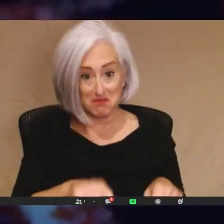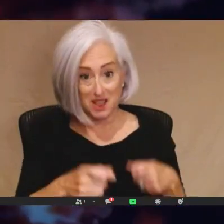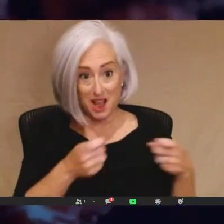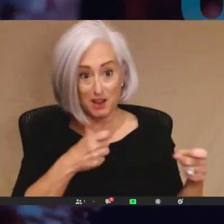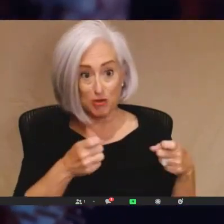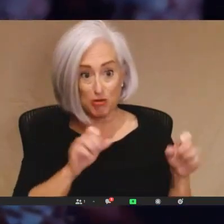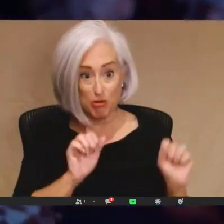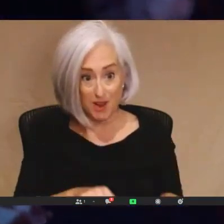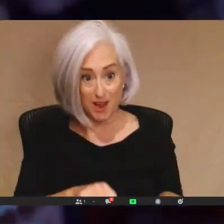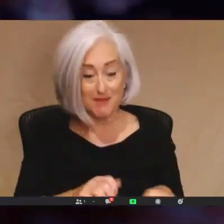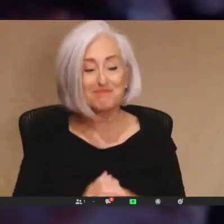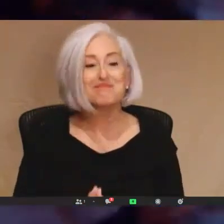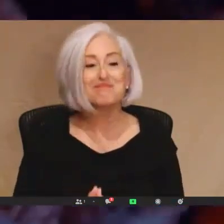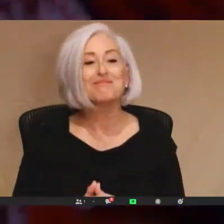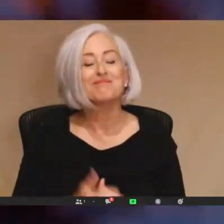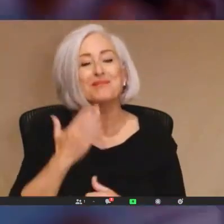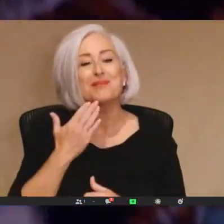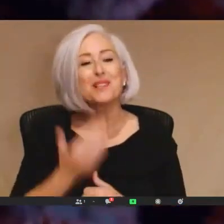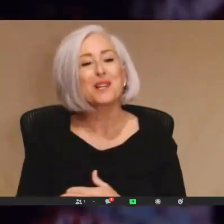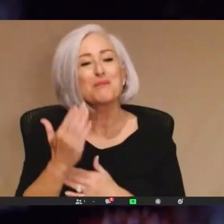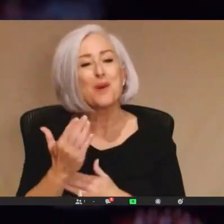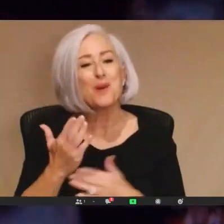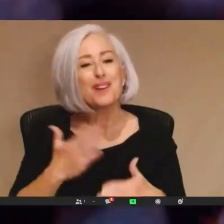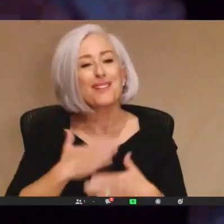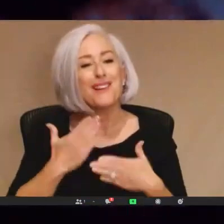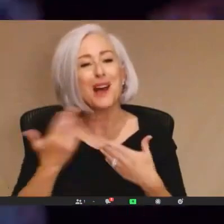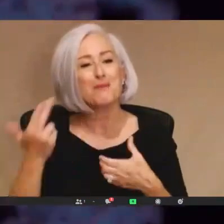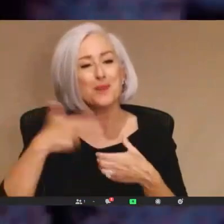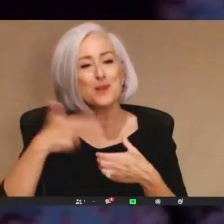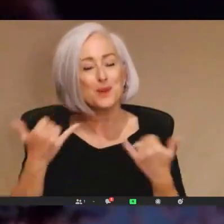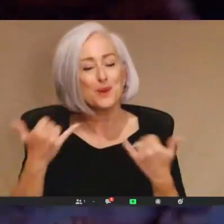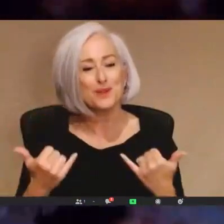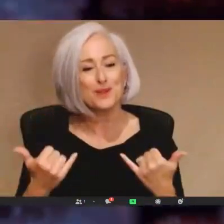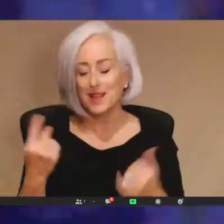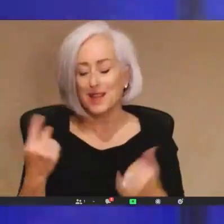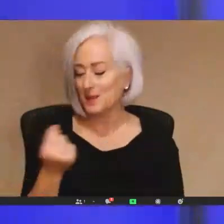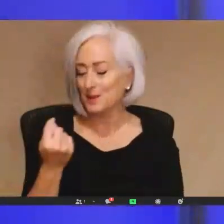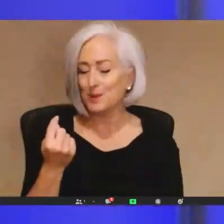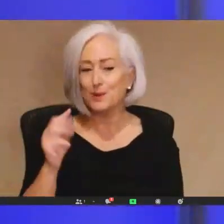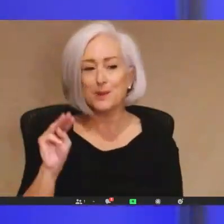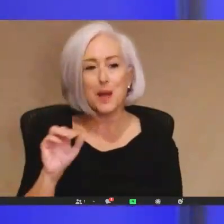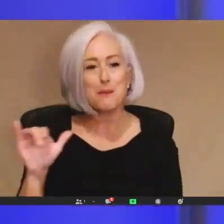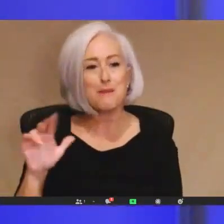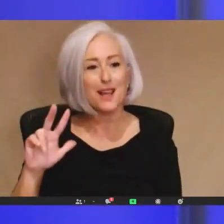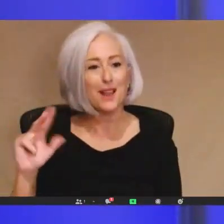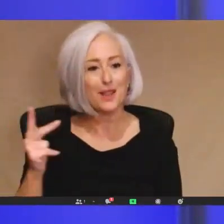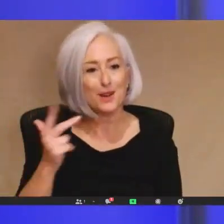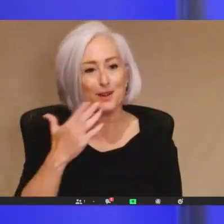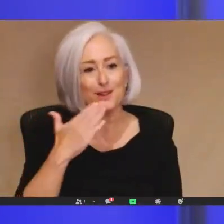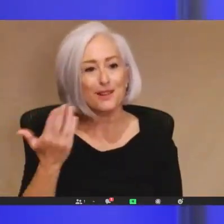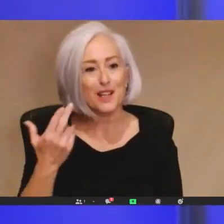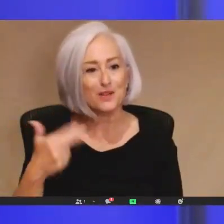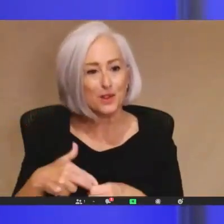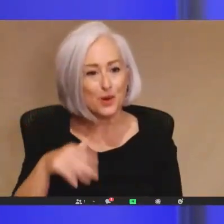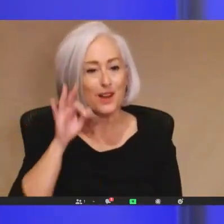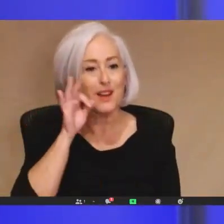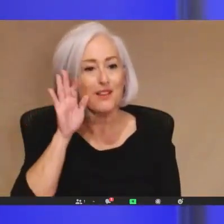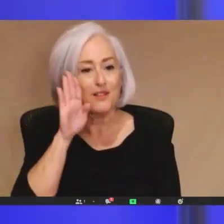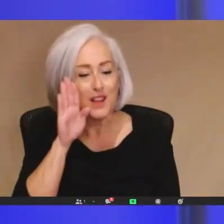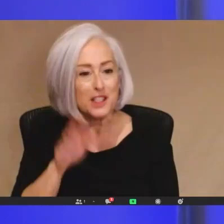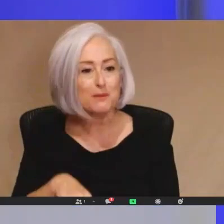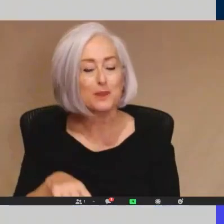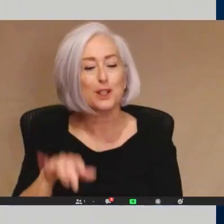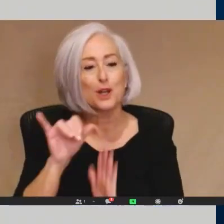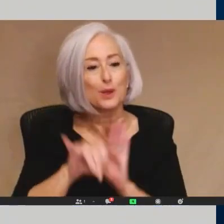Good morning, everyone. Glad you're with us. It is Tuesday, May 3rd. Thanks for joining us here on Facebook, YouTube, and on Twitter. Coming up here in just a bit, Dr.